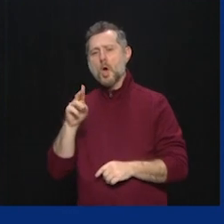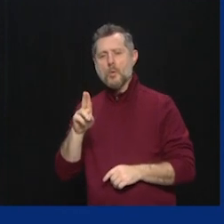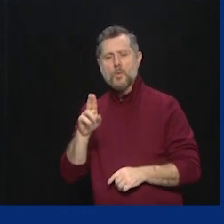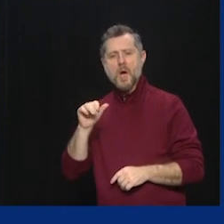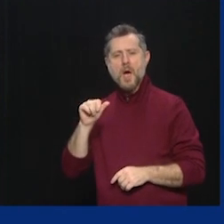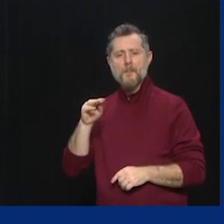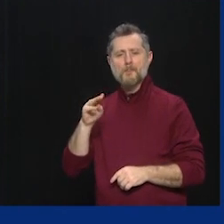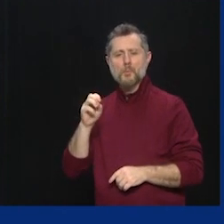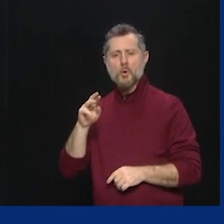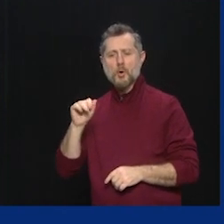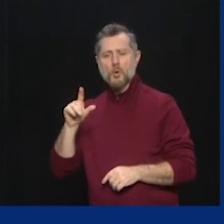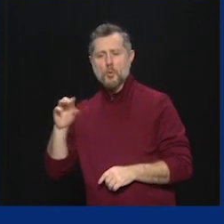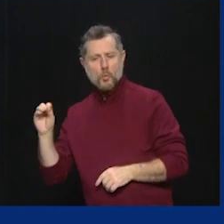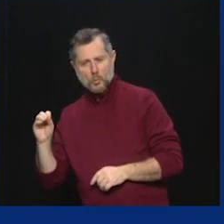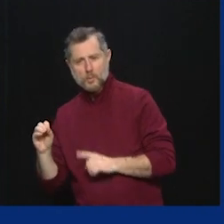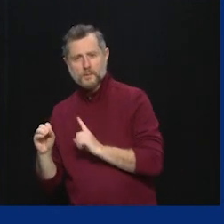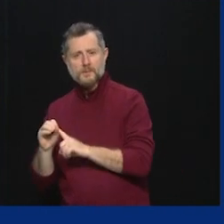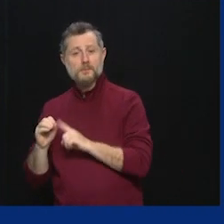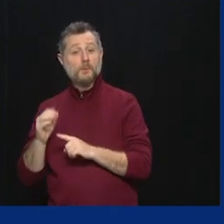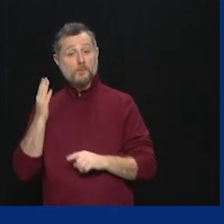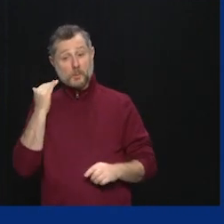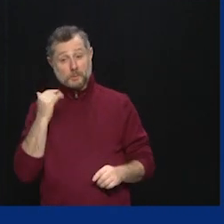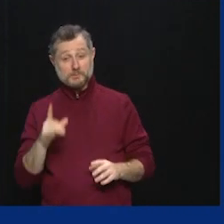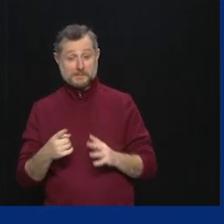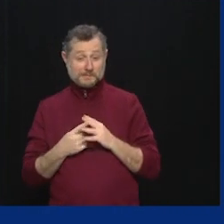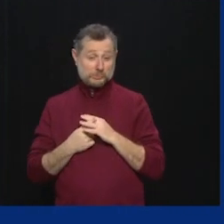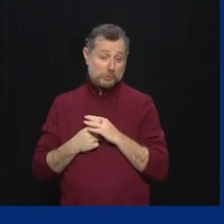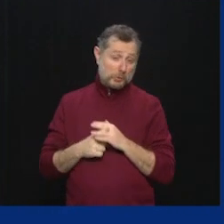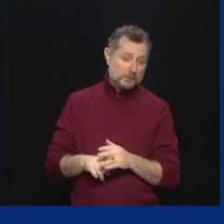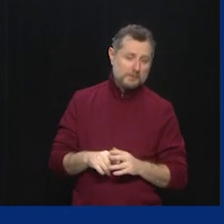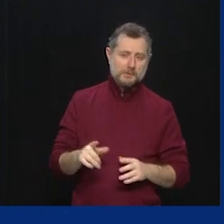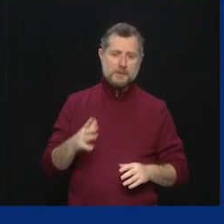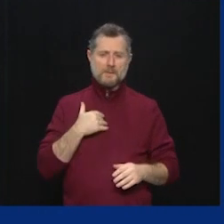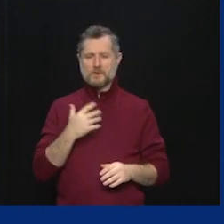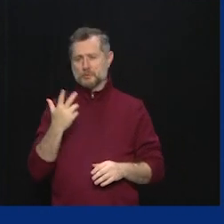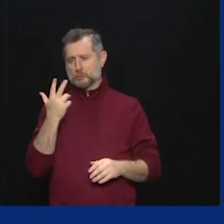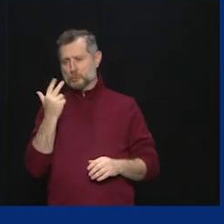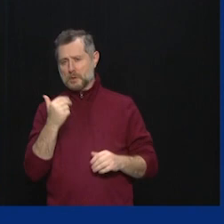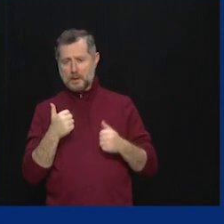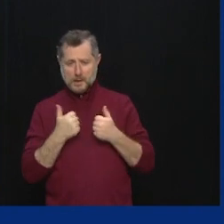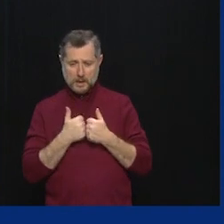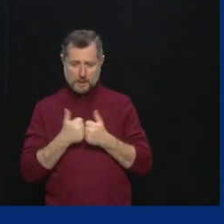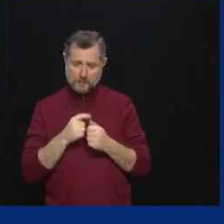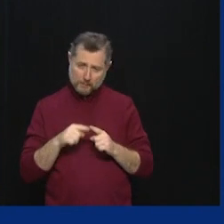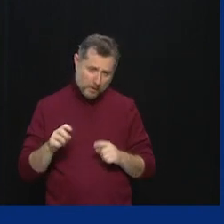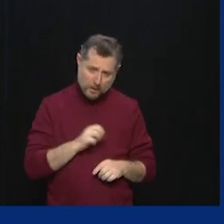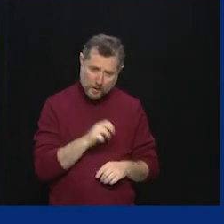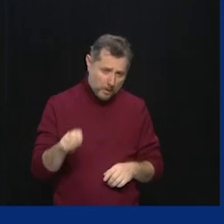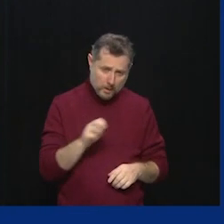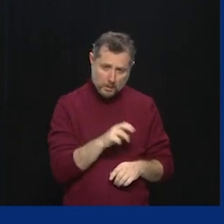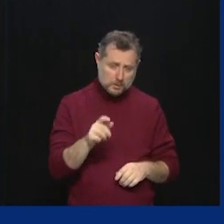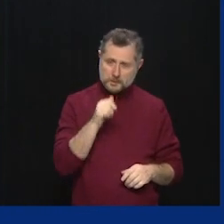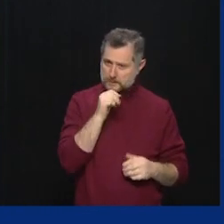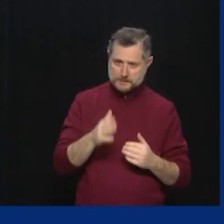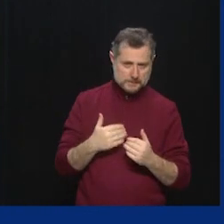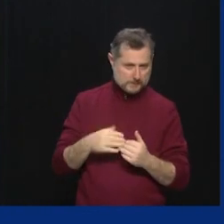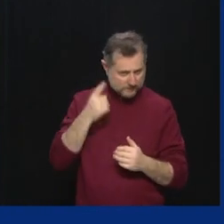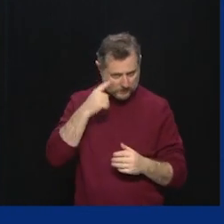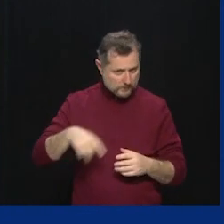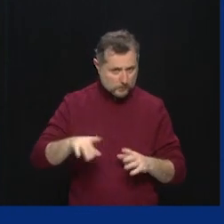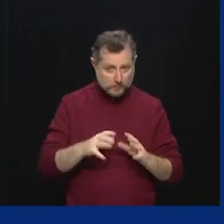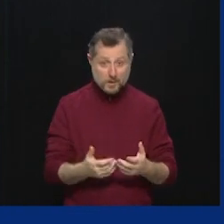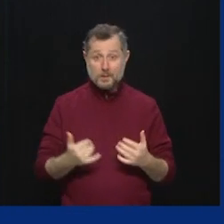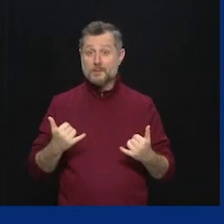on the road is no easy feat. And I know that the players couldn't be more excited, not just to be